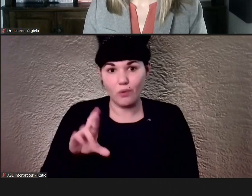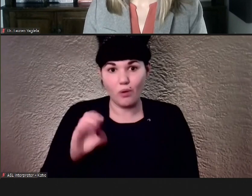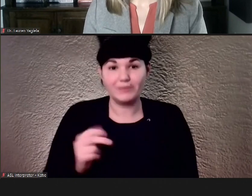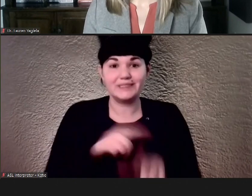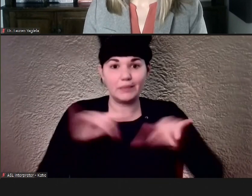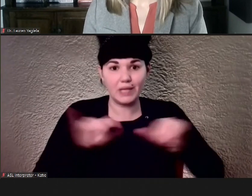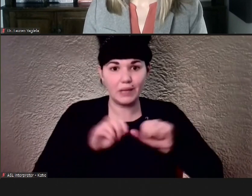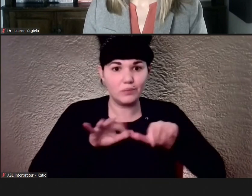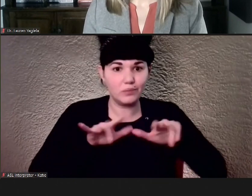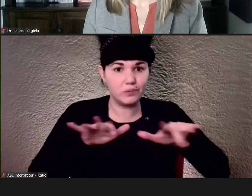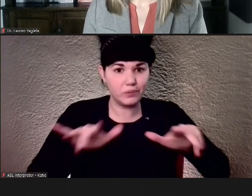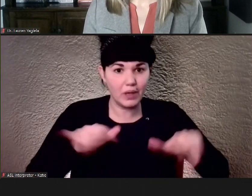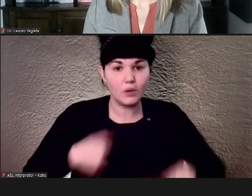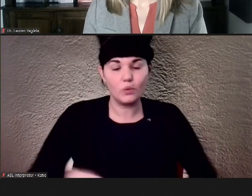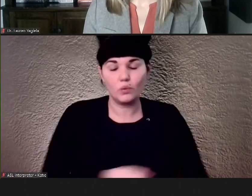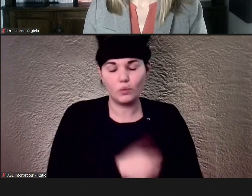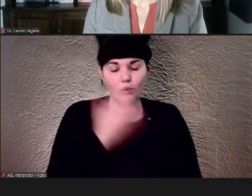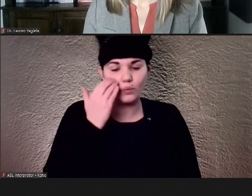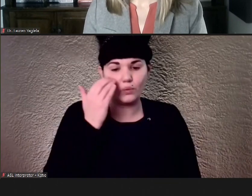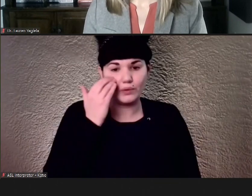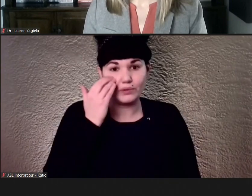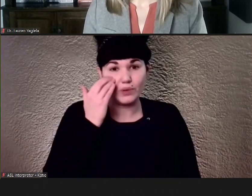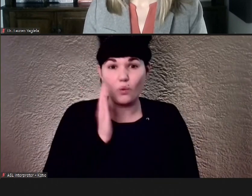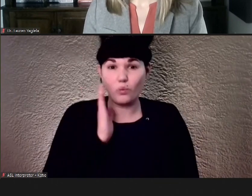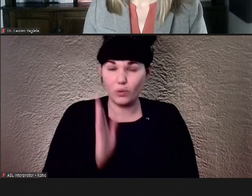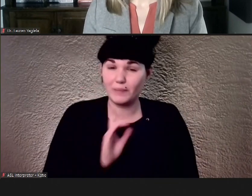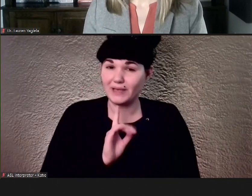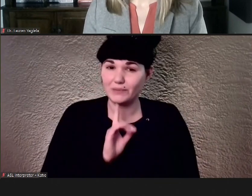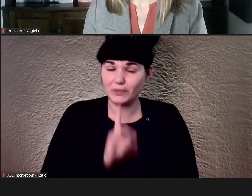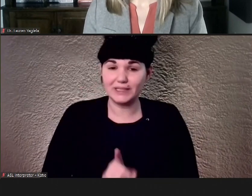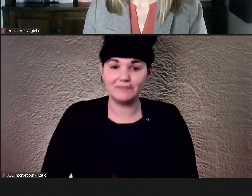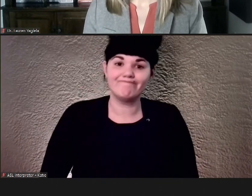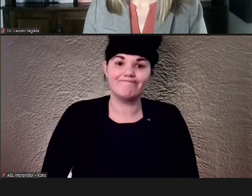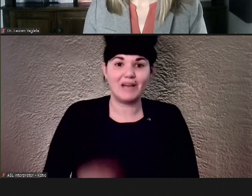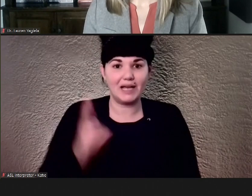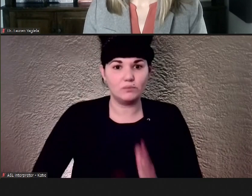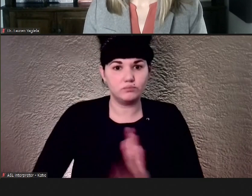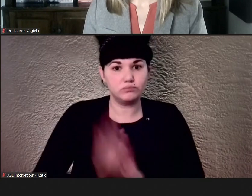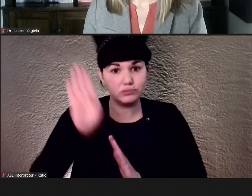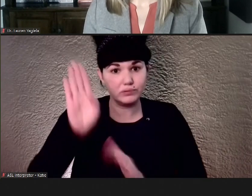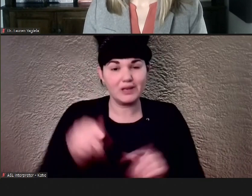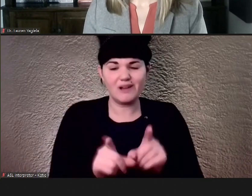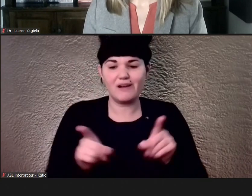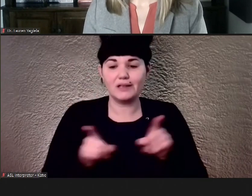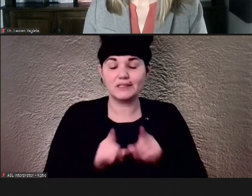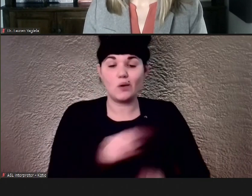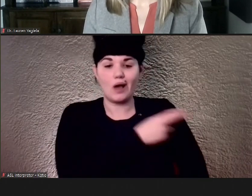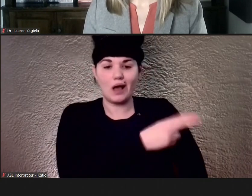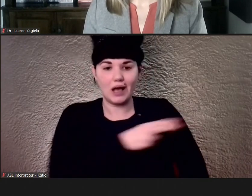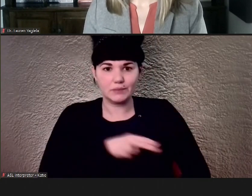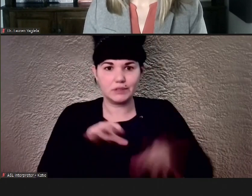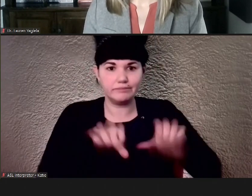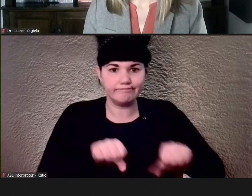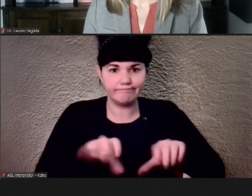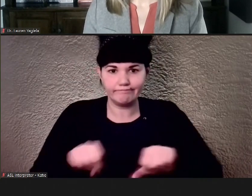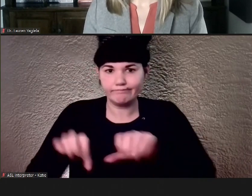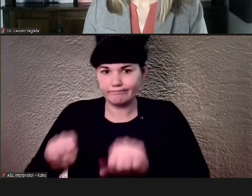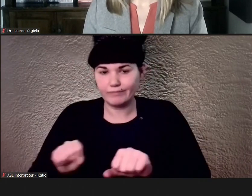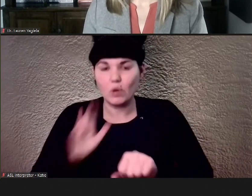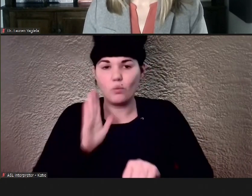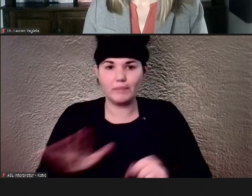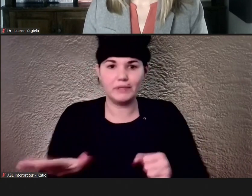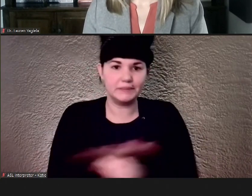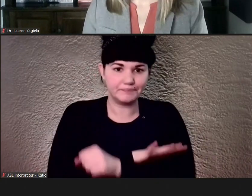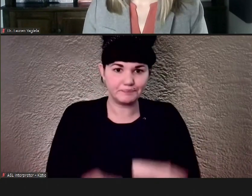a very sharp crest in this wave of cases, while still seeing our hospitalizations increase. To lessen